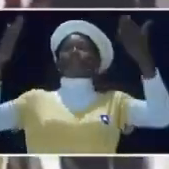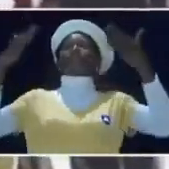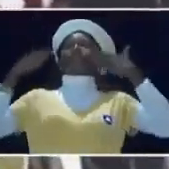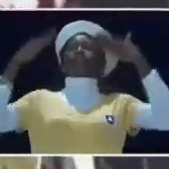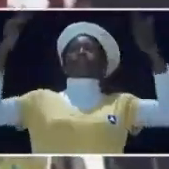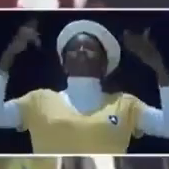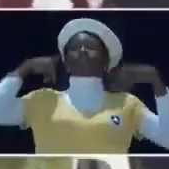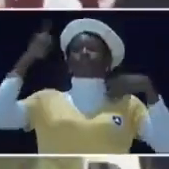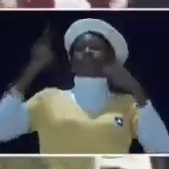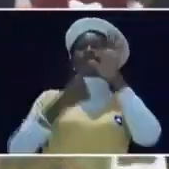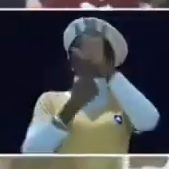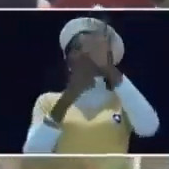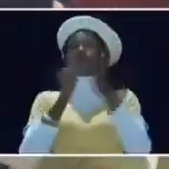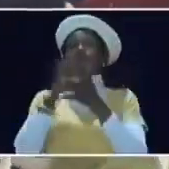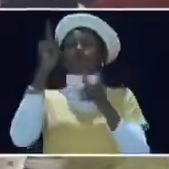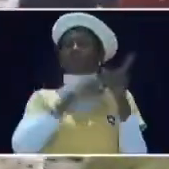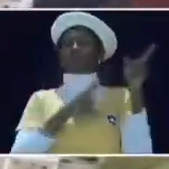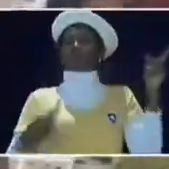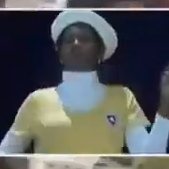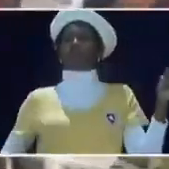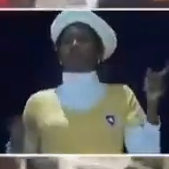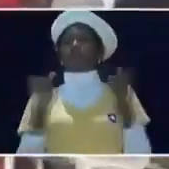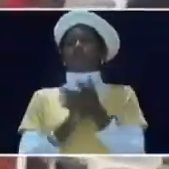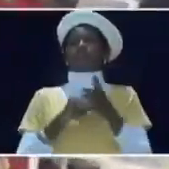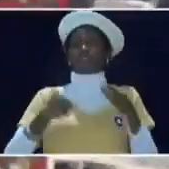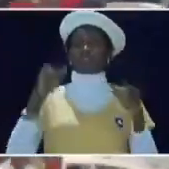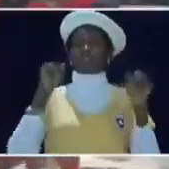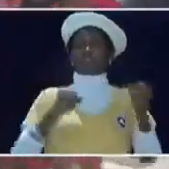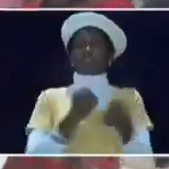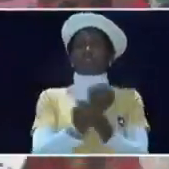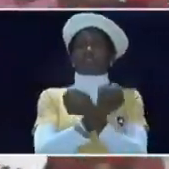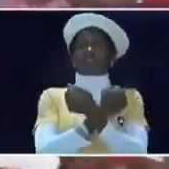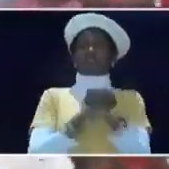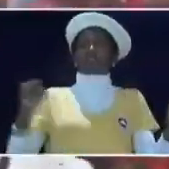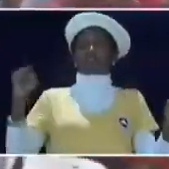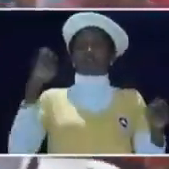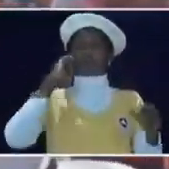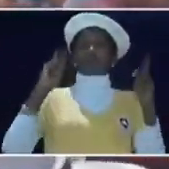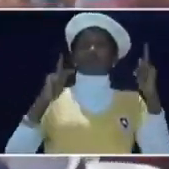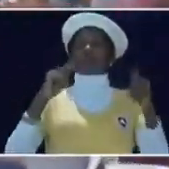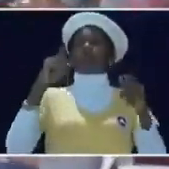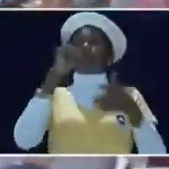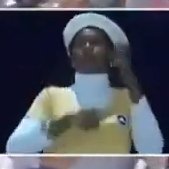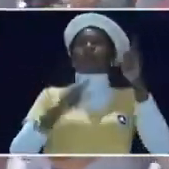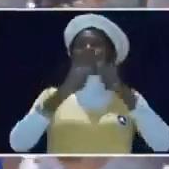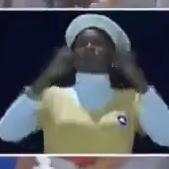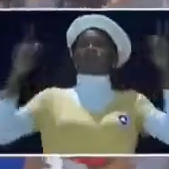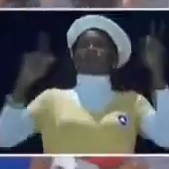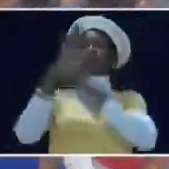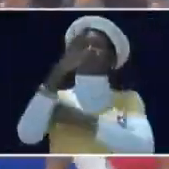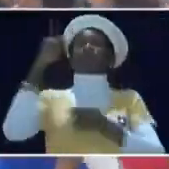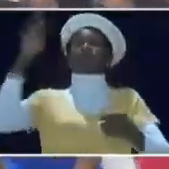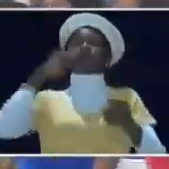that you are the Lord that's still concerned about His people. What a great God you are. What a